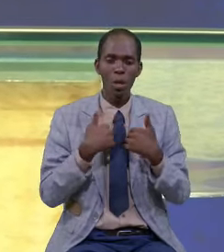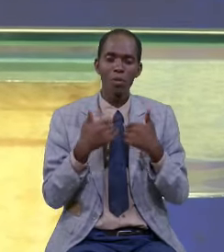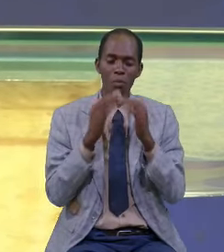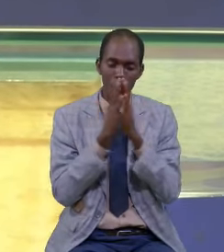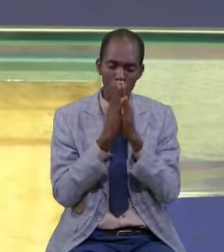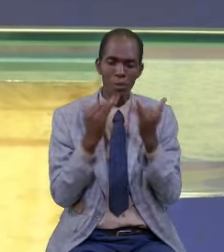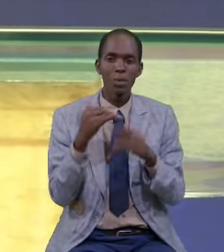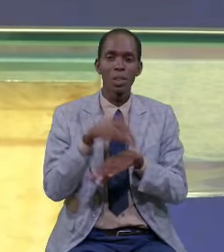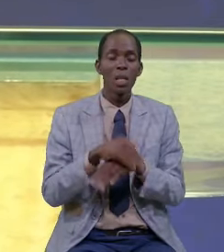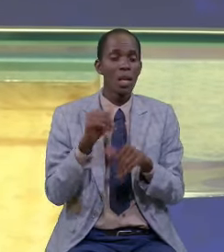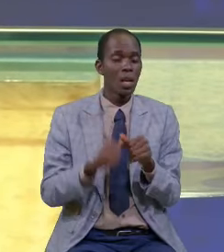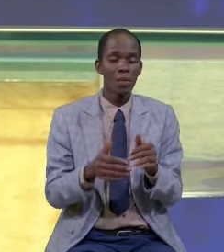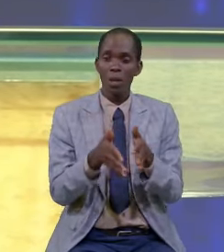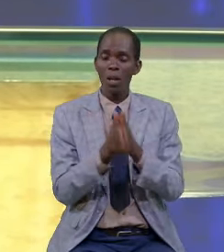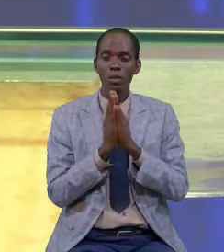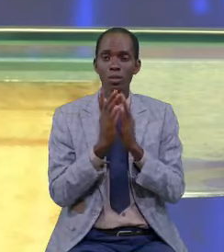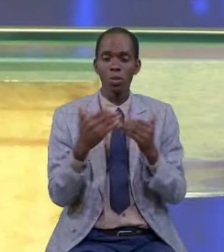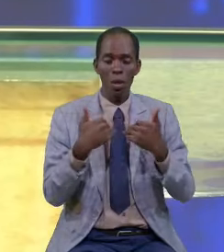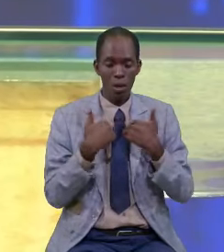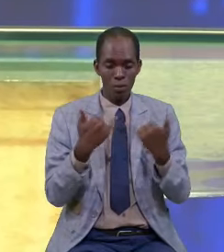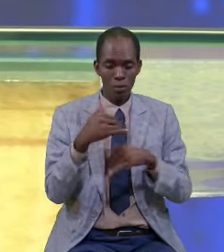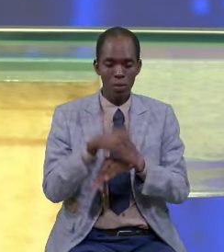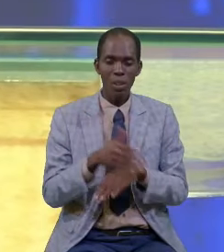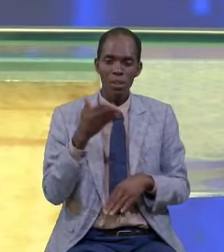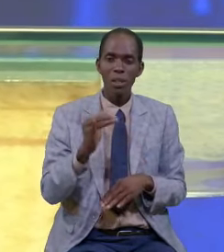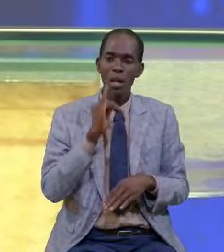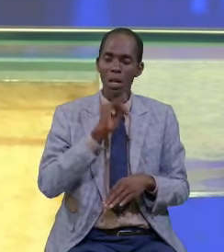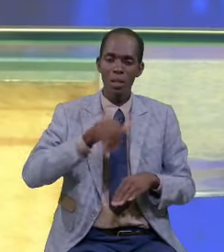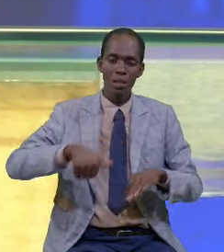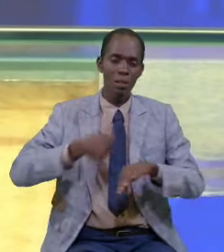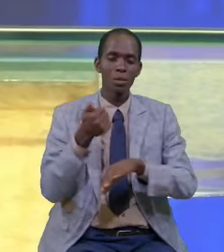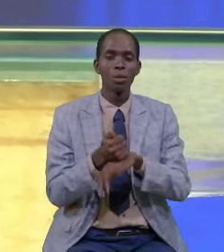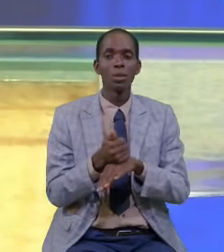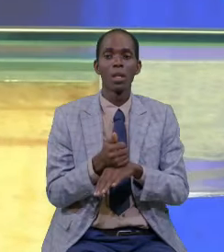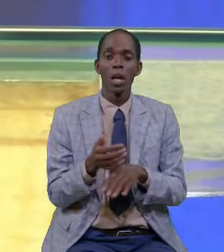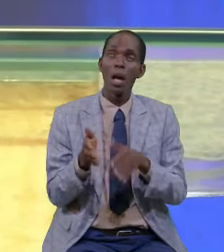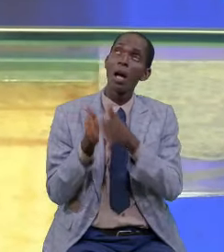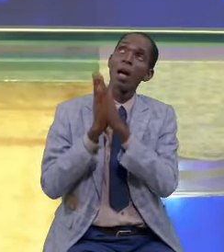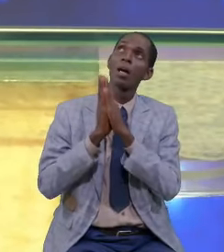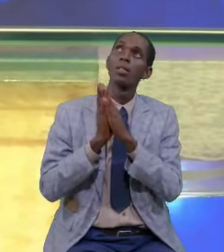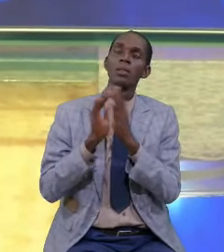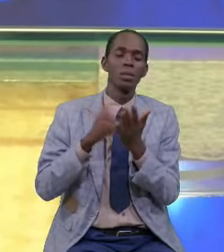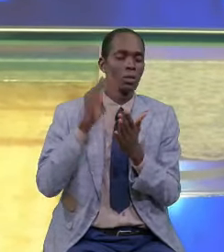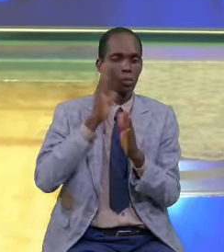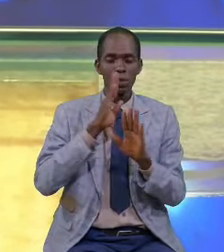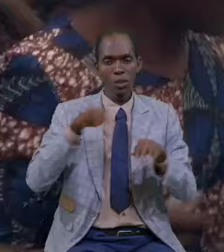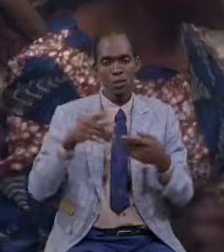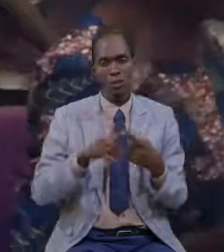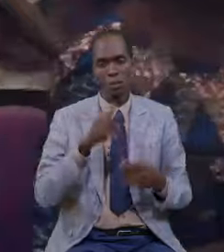Every demand you make tonight, there's a confirmation. Ask, it shall be given you.